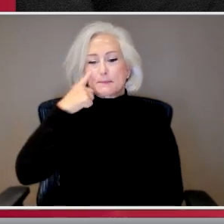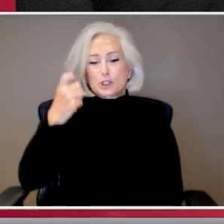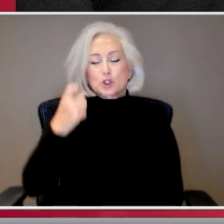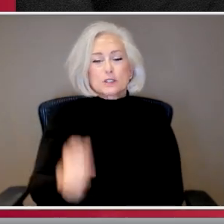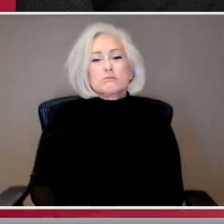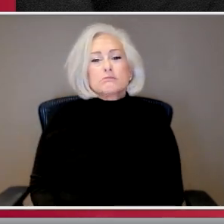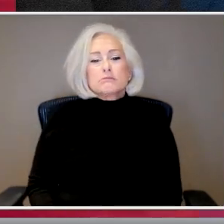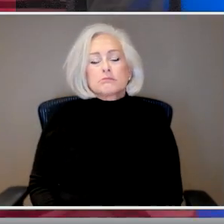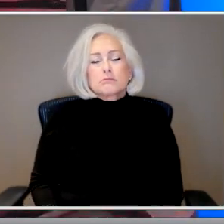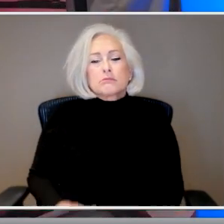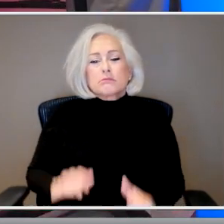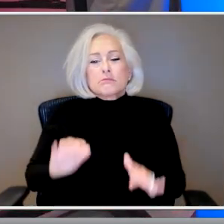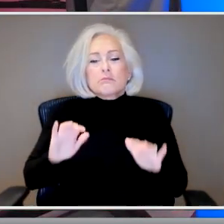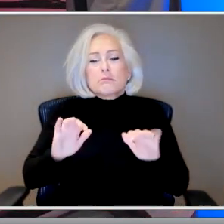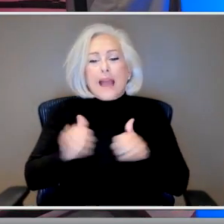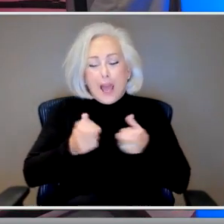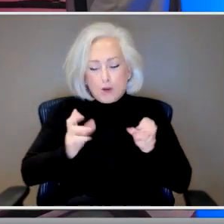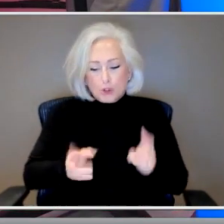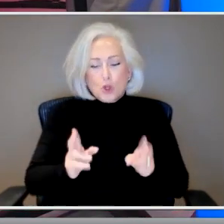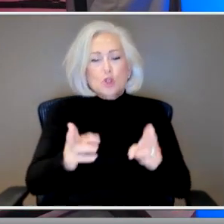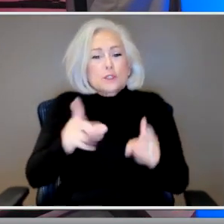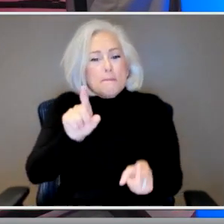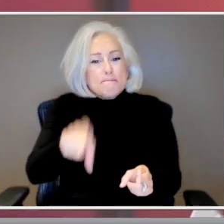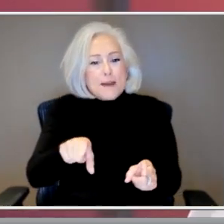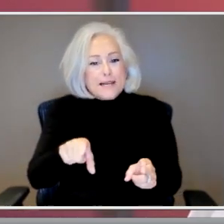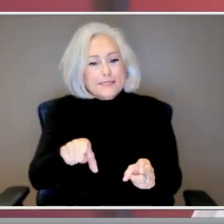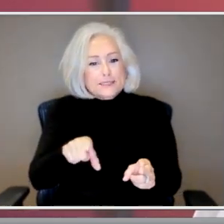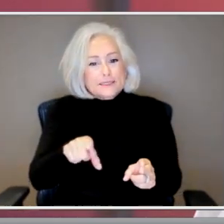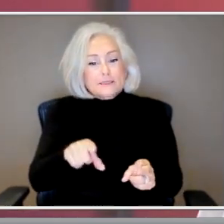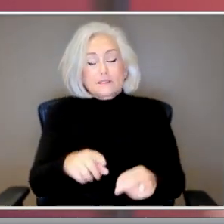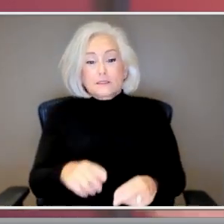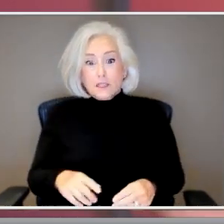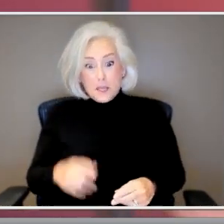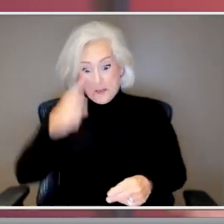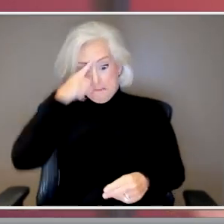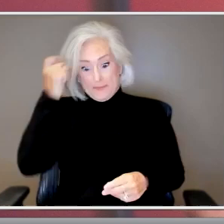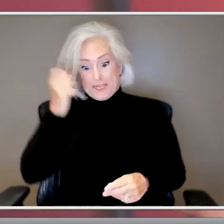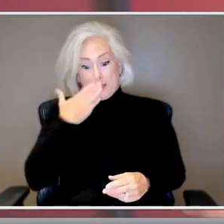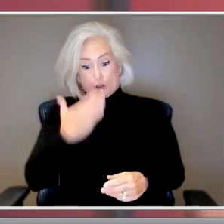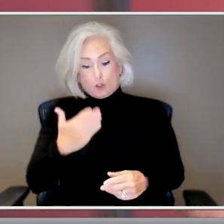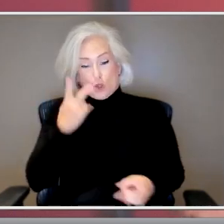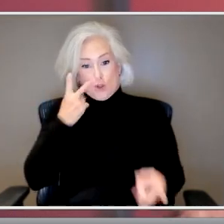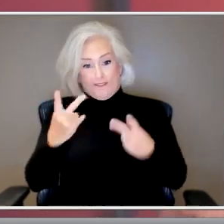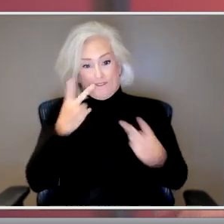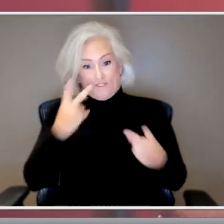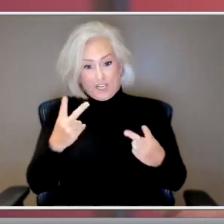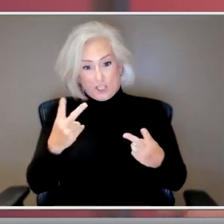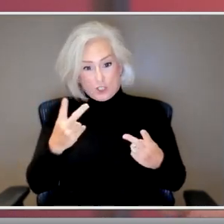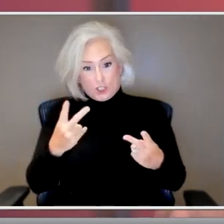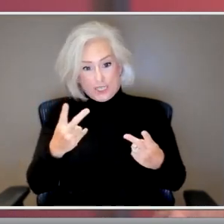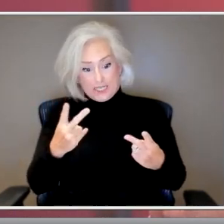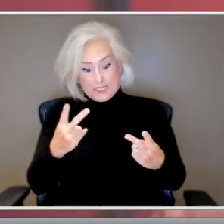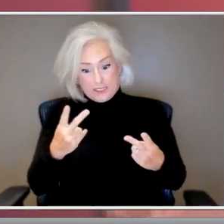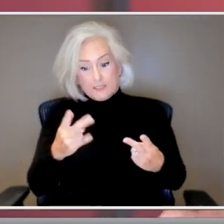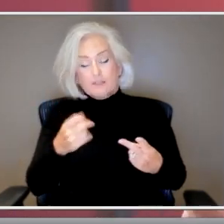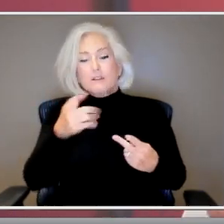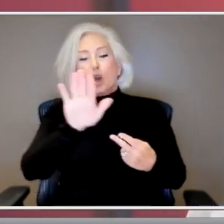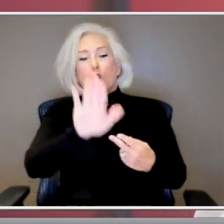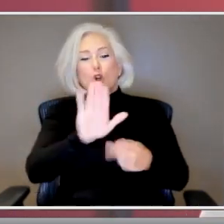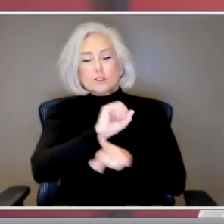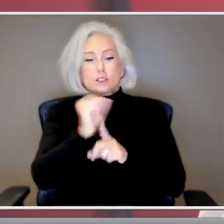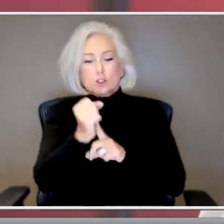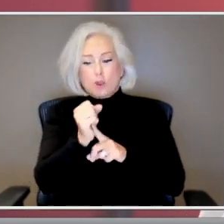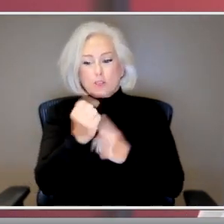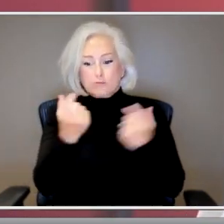moment? Because she had good vision and it has been going for a longer time, I didn't need to send her to the emergency that